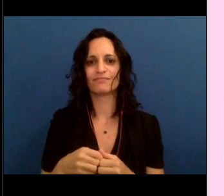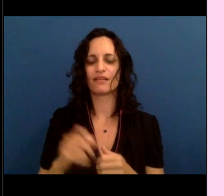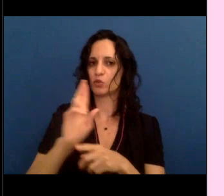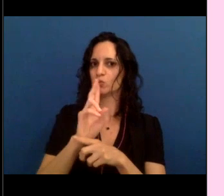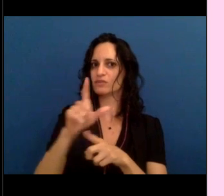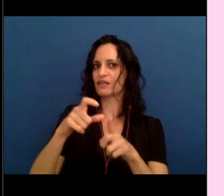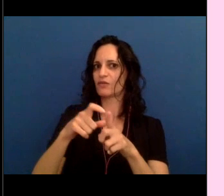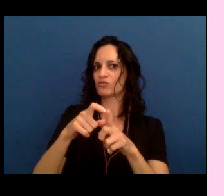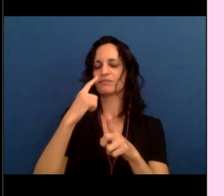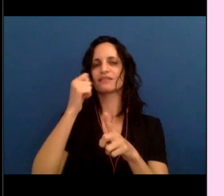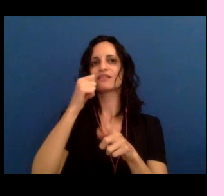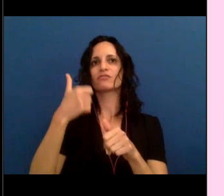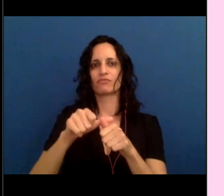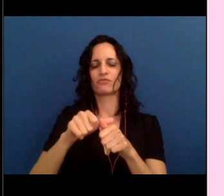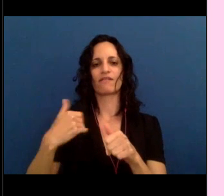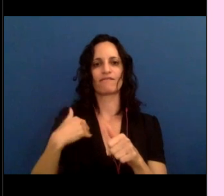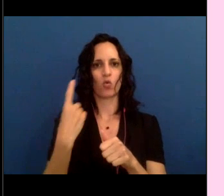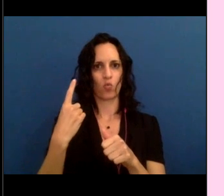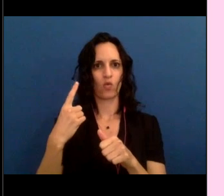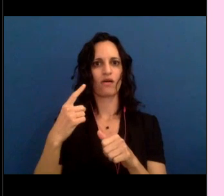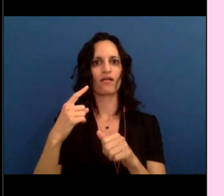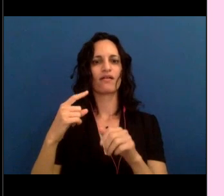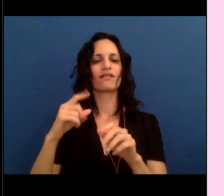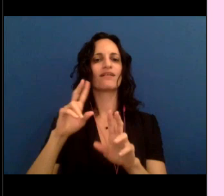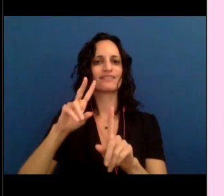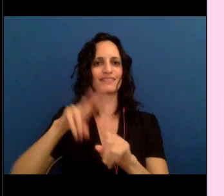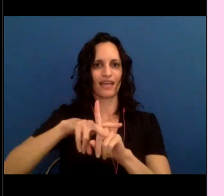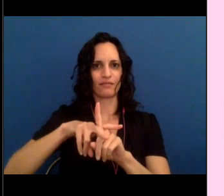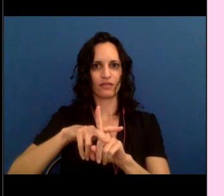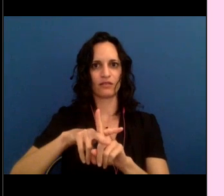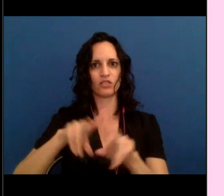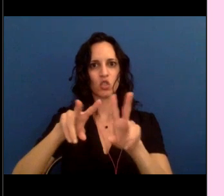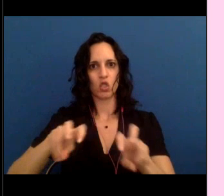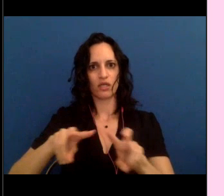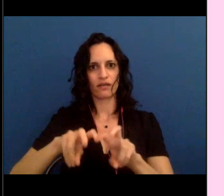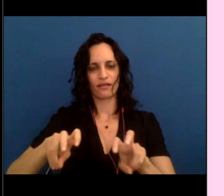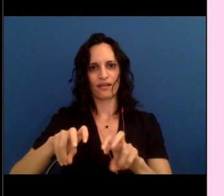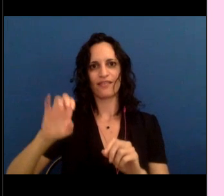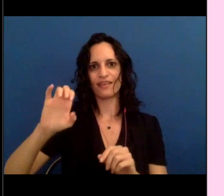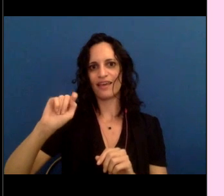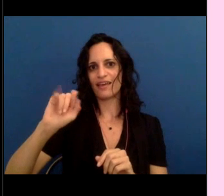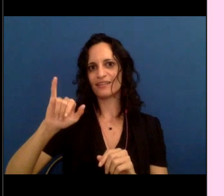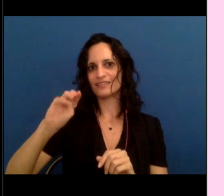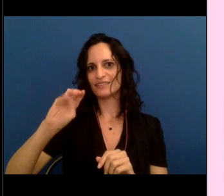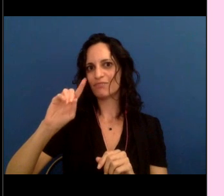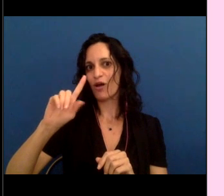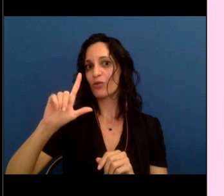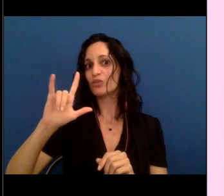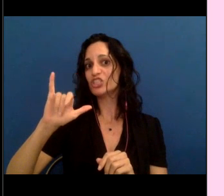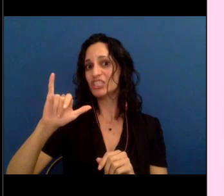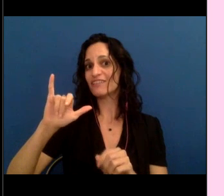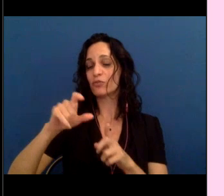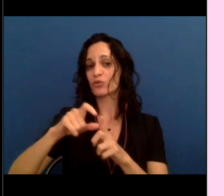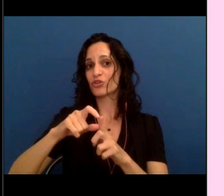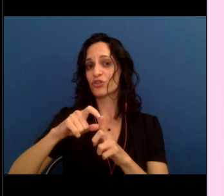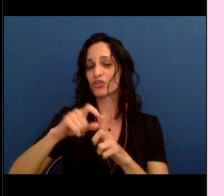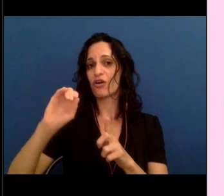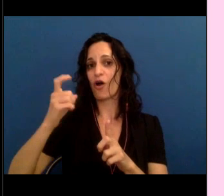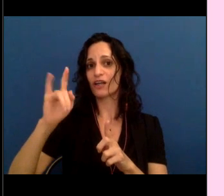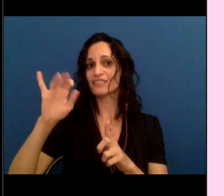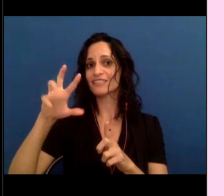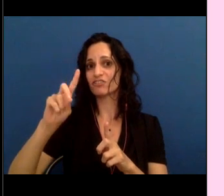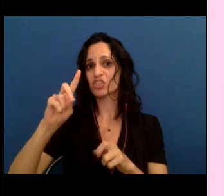an assignment that was to look up the etymology of a word on the Oxford English Dictionary and to write an essay about